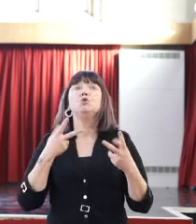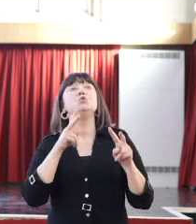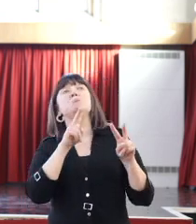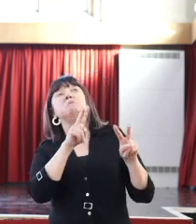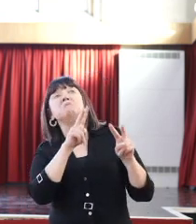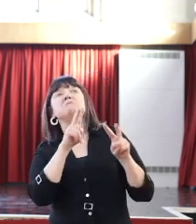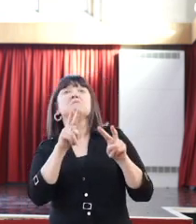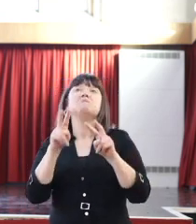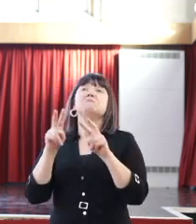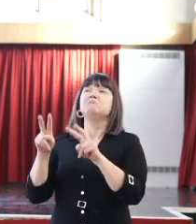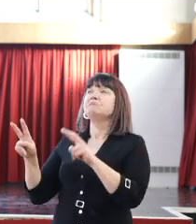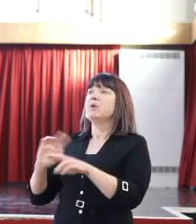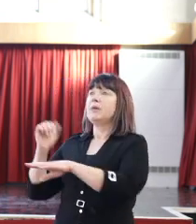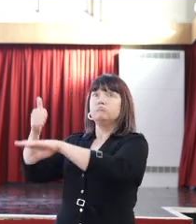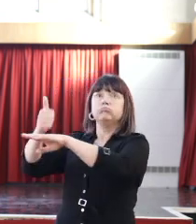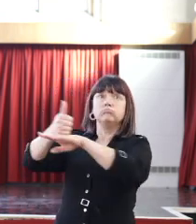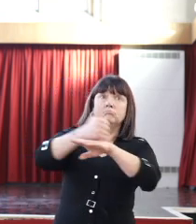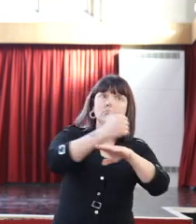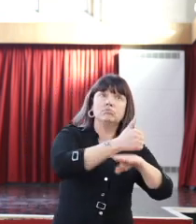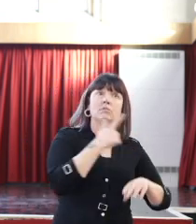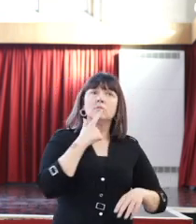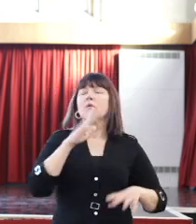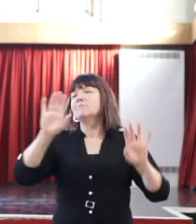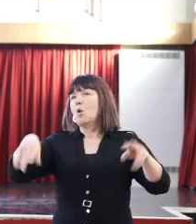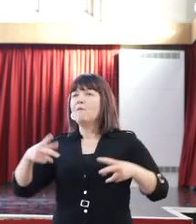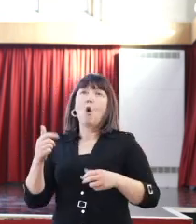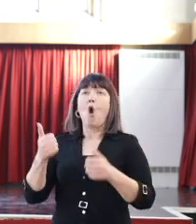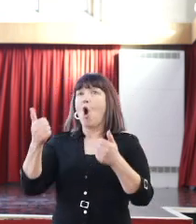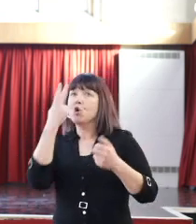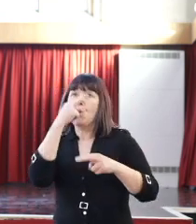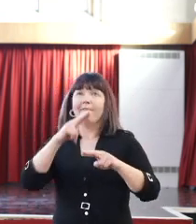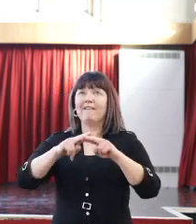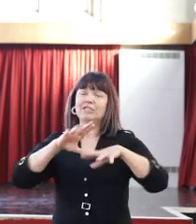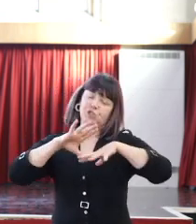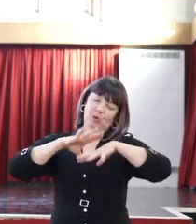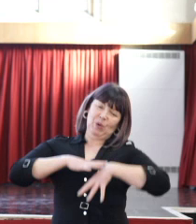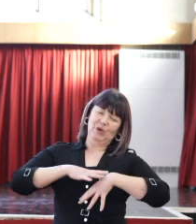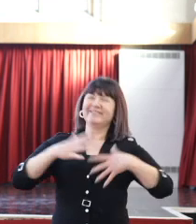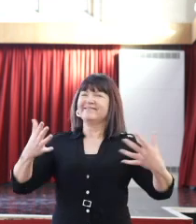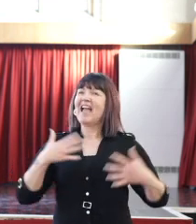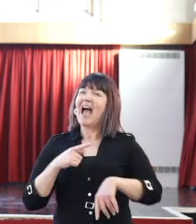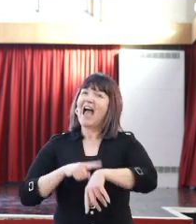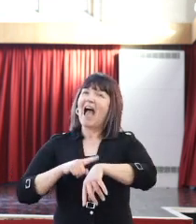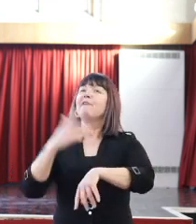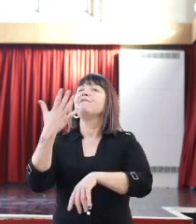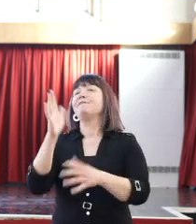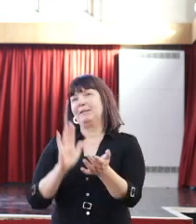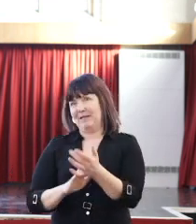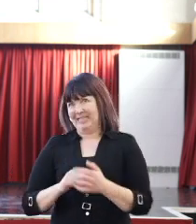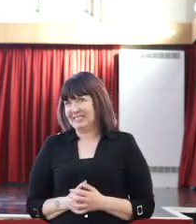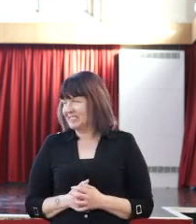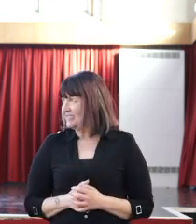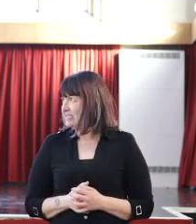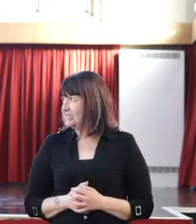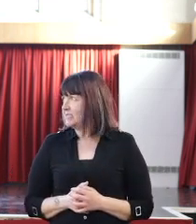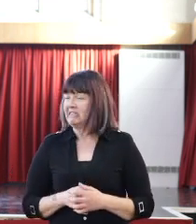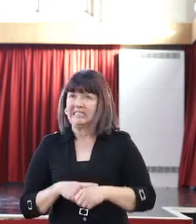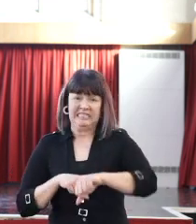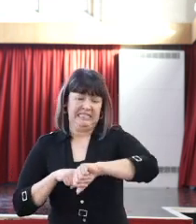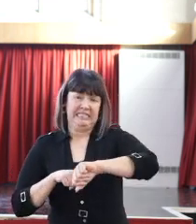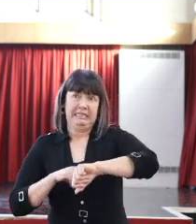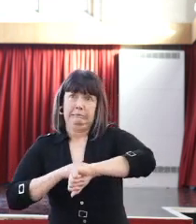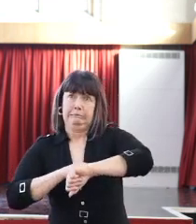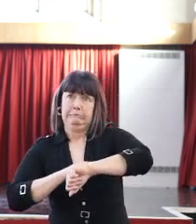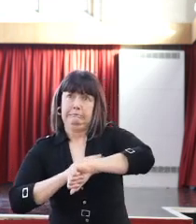see all the different art pieces. We've now got a good old-fashioned refreshment break. We've got 15 minutes. Worryingly, we're almost